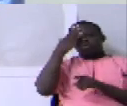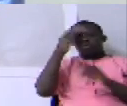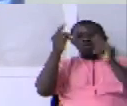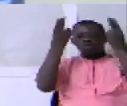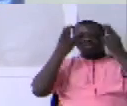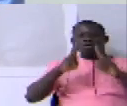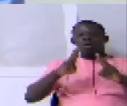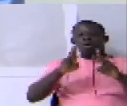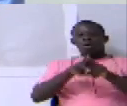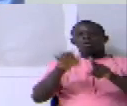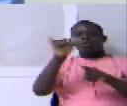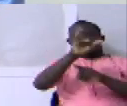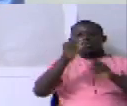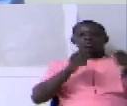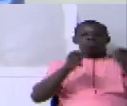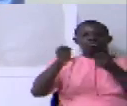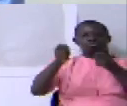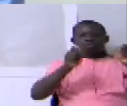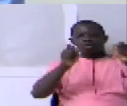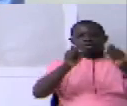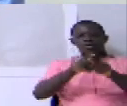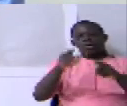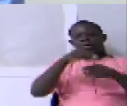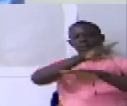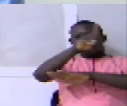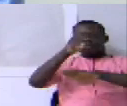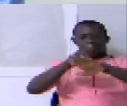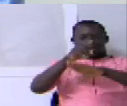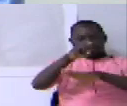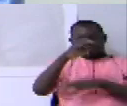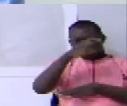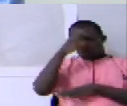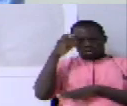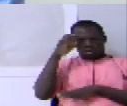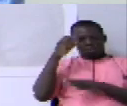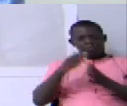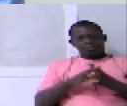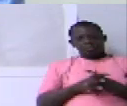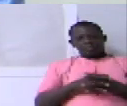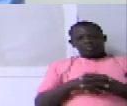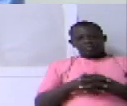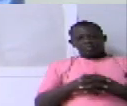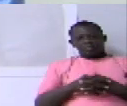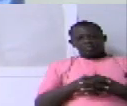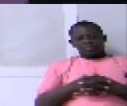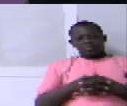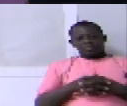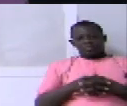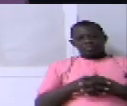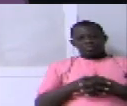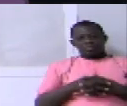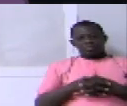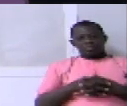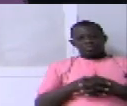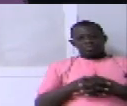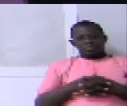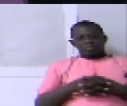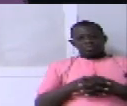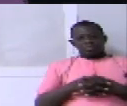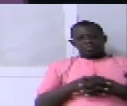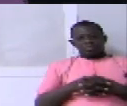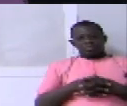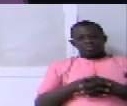governed the place where you worked? fo fango ñi mirale ko kaso bundala